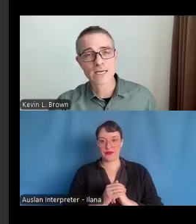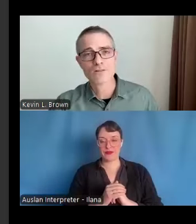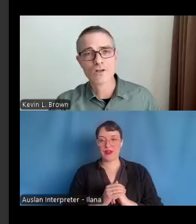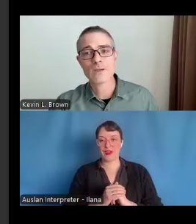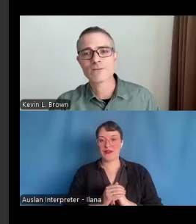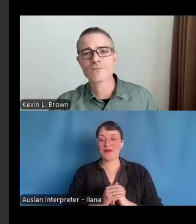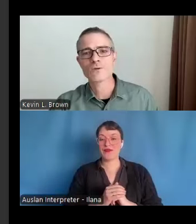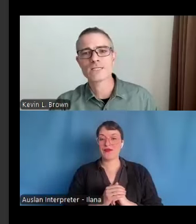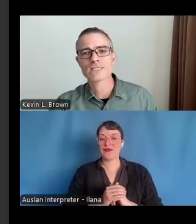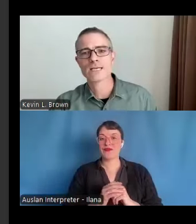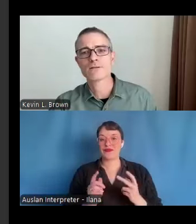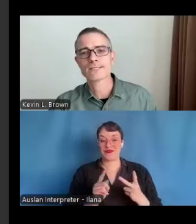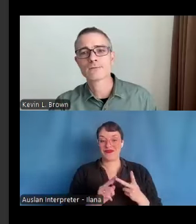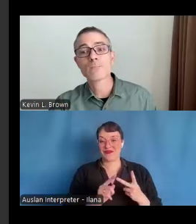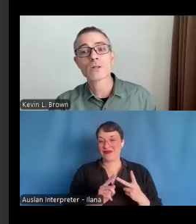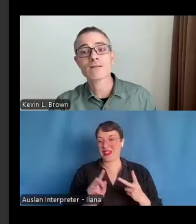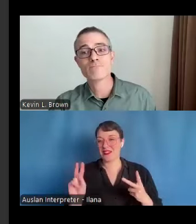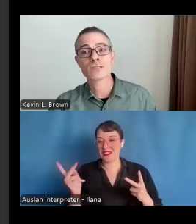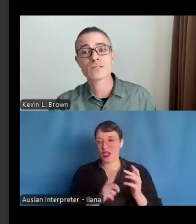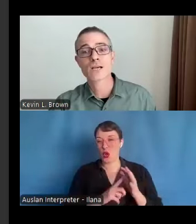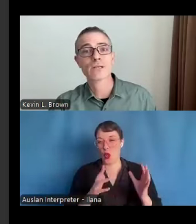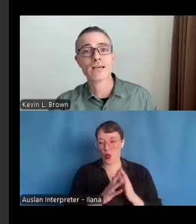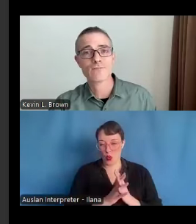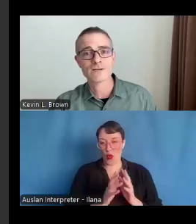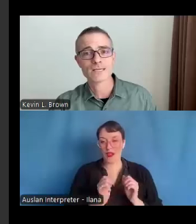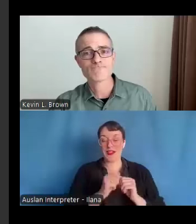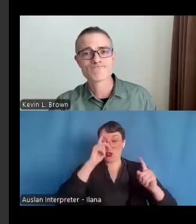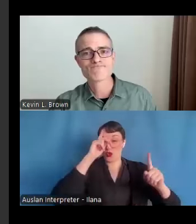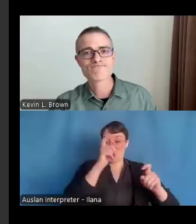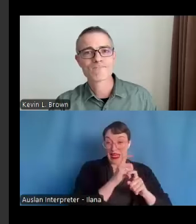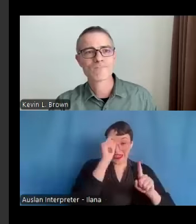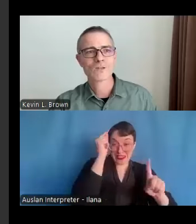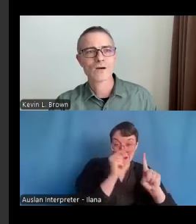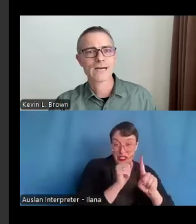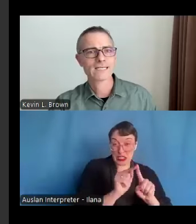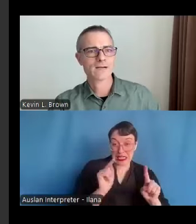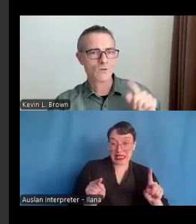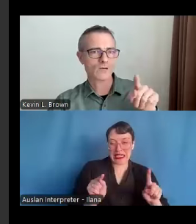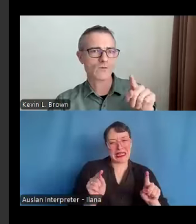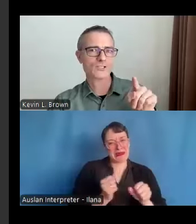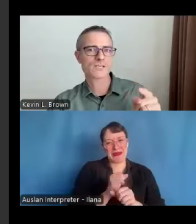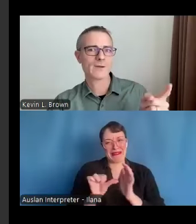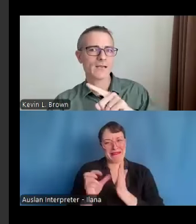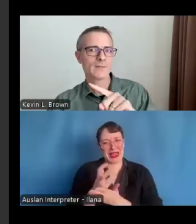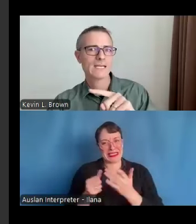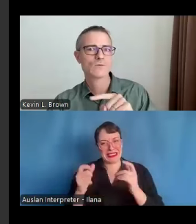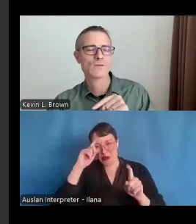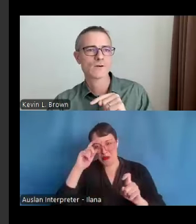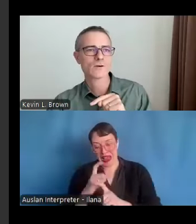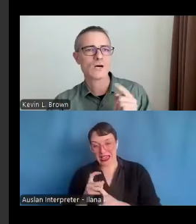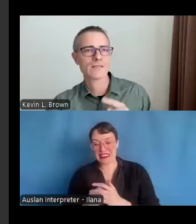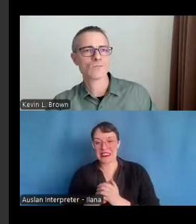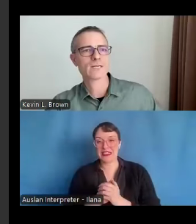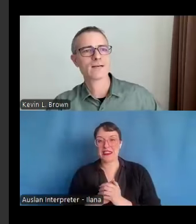clearly. The second law of being fundable is that complicated missions complicate fundraising. All right, I see a couple of good questions coming in. Let me get through the